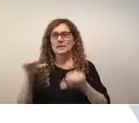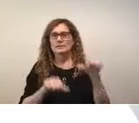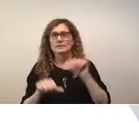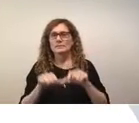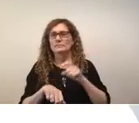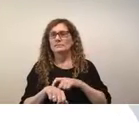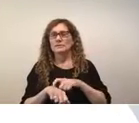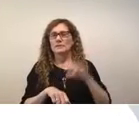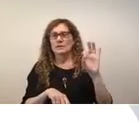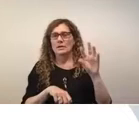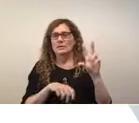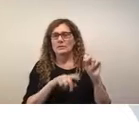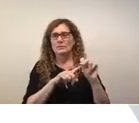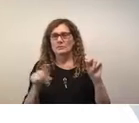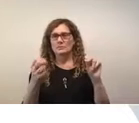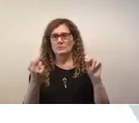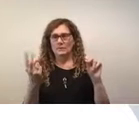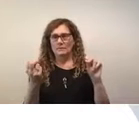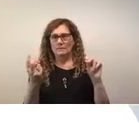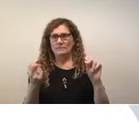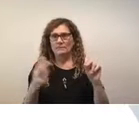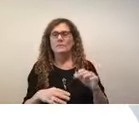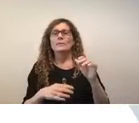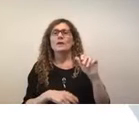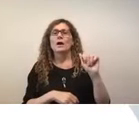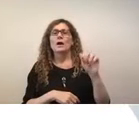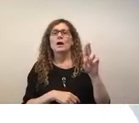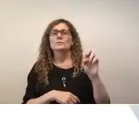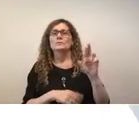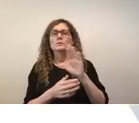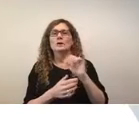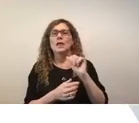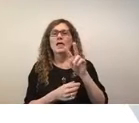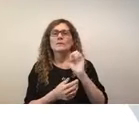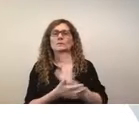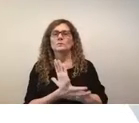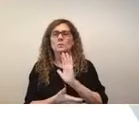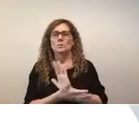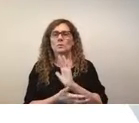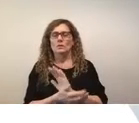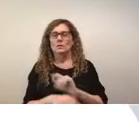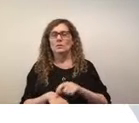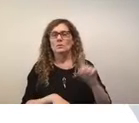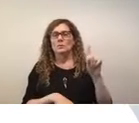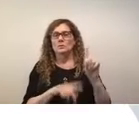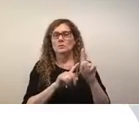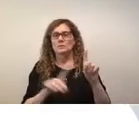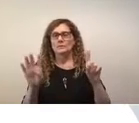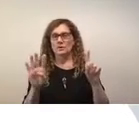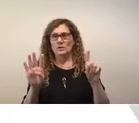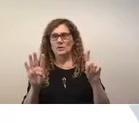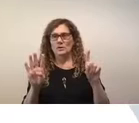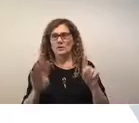on Friday, January 28th, from 1 o'clock until 4 o'clock at Our Avenue School. Vaccines and boosters are